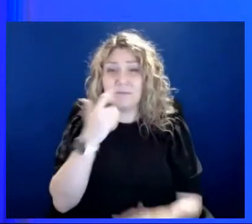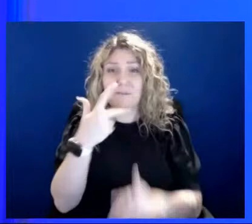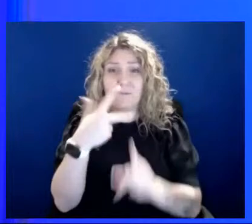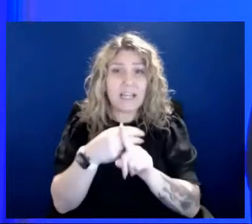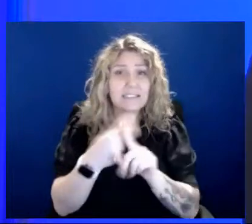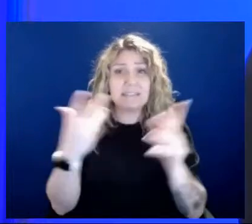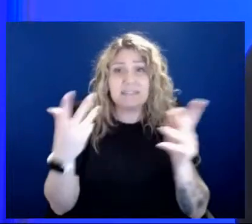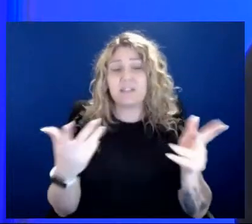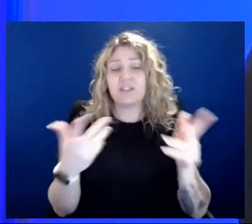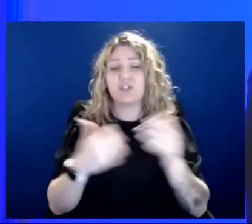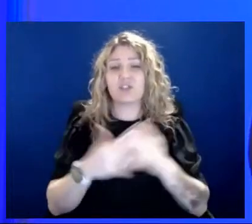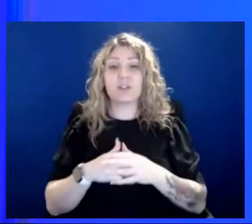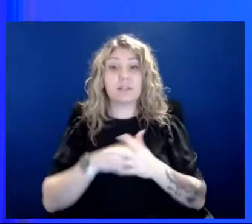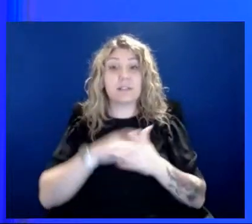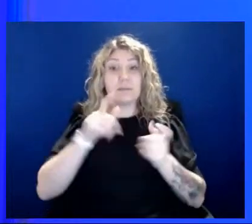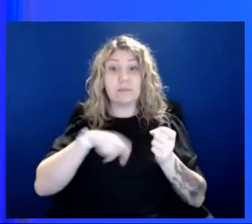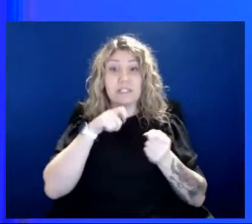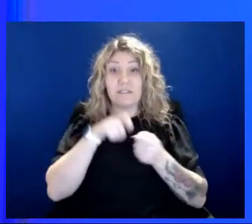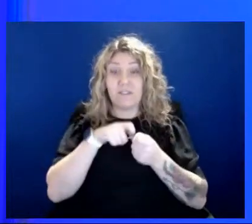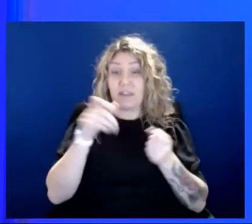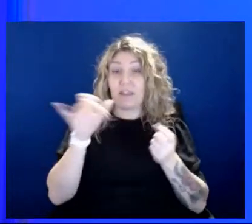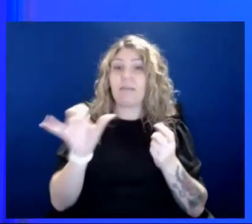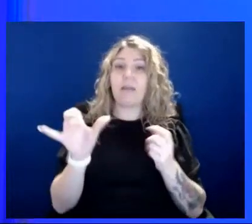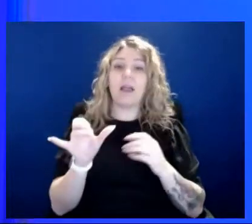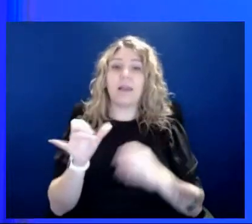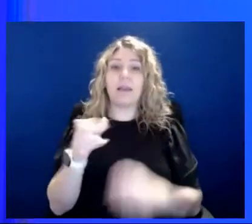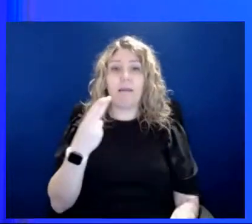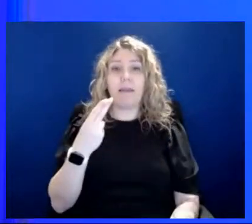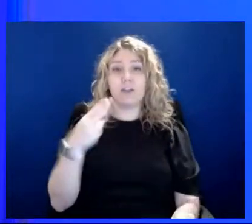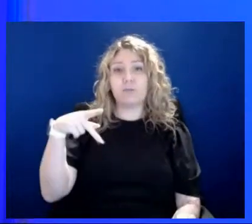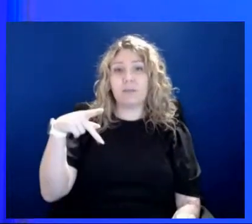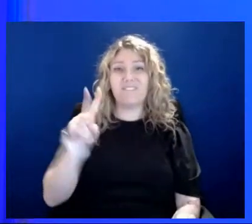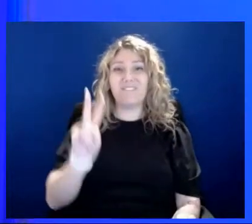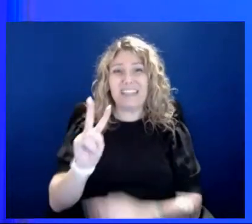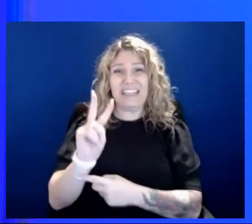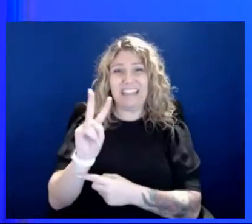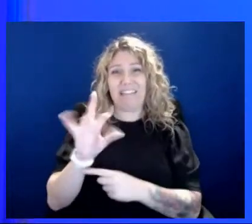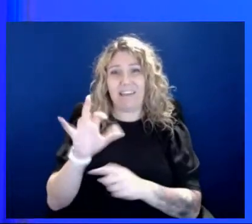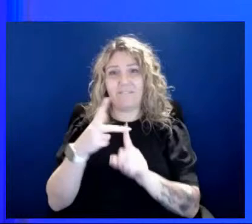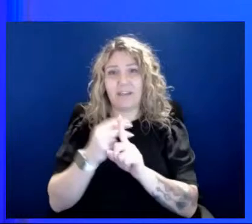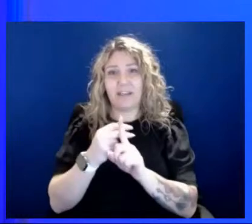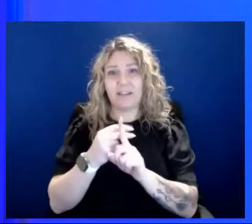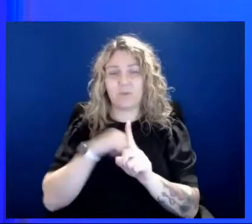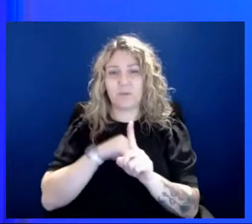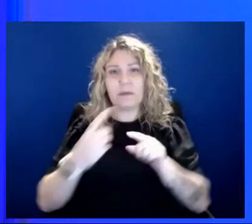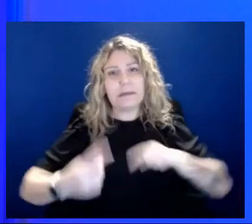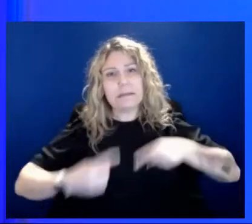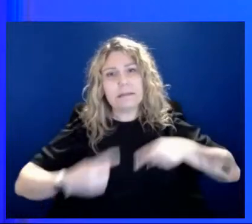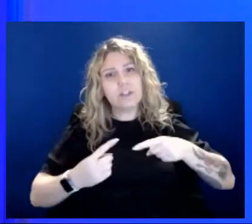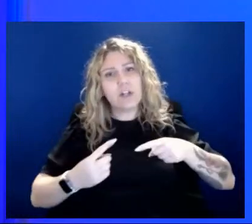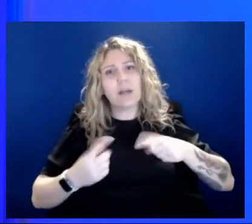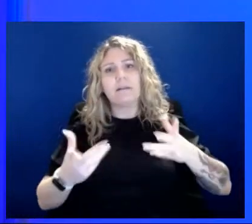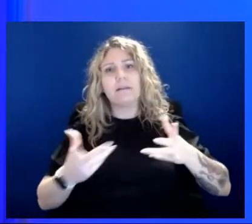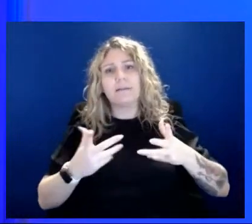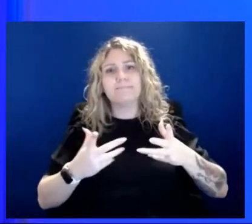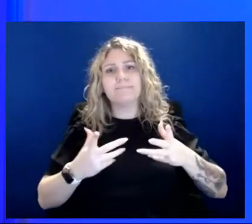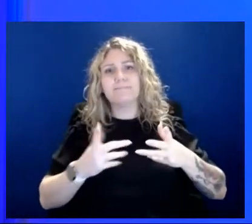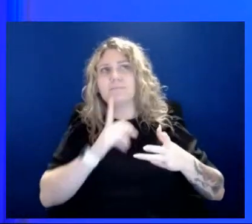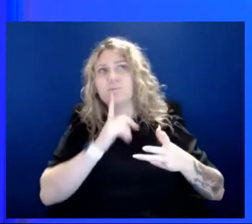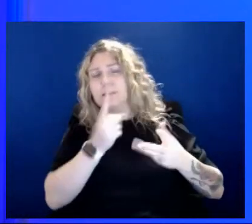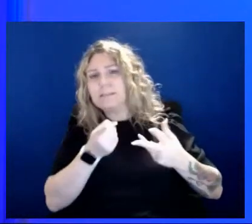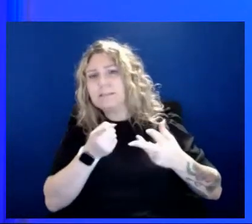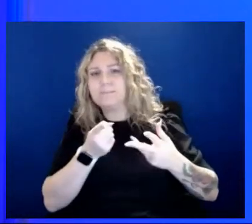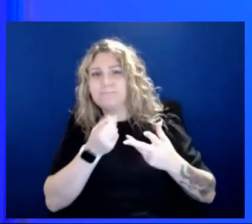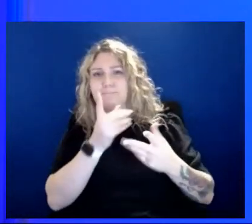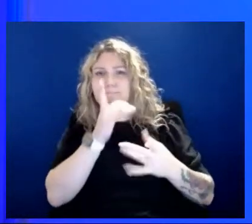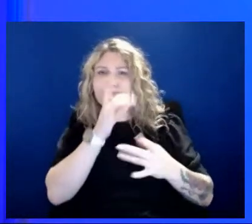In particular, I think things like the HPV vaccine that we sort of were struggling to get a really entrenched uptake anyway. So